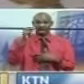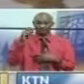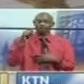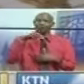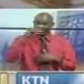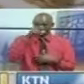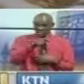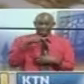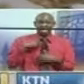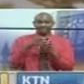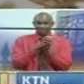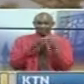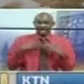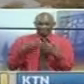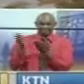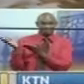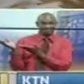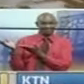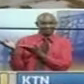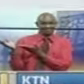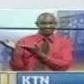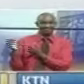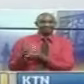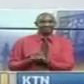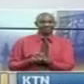them and filed the following report.